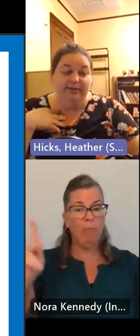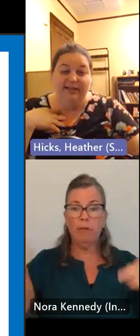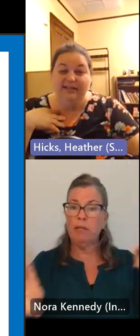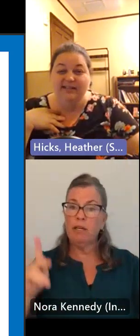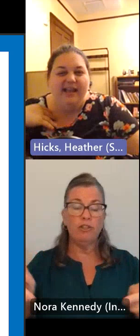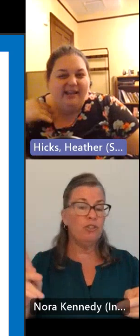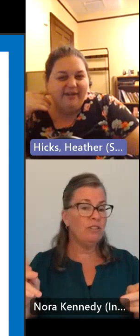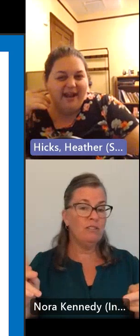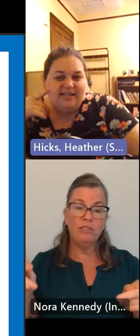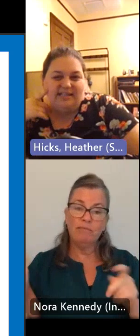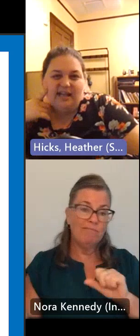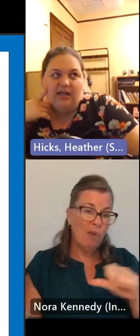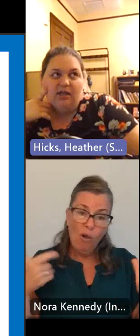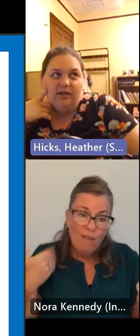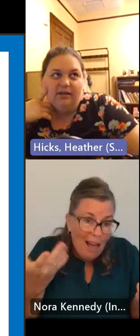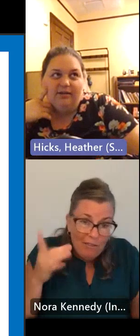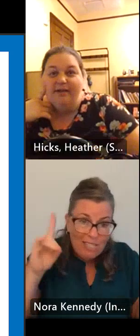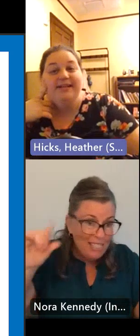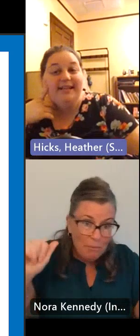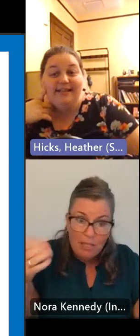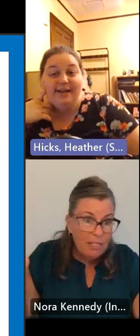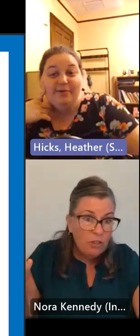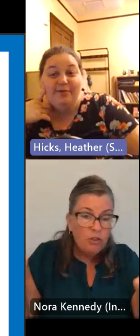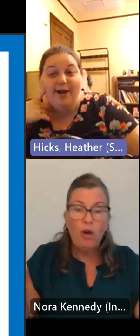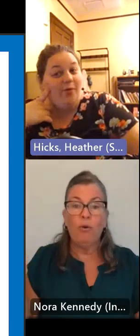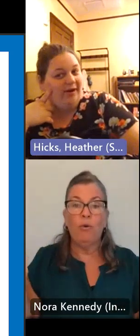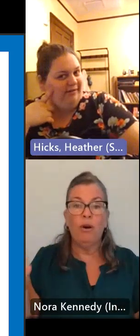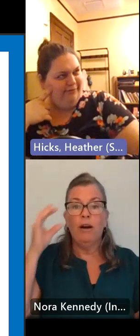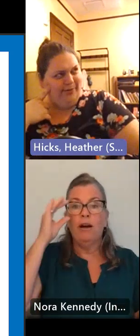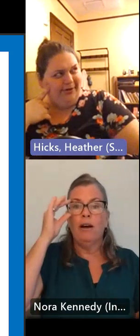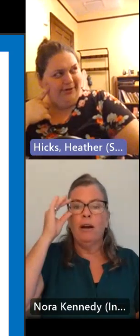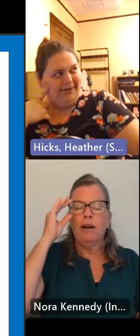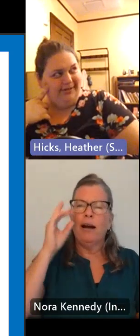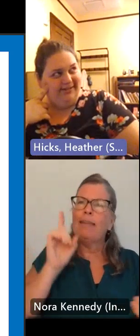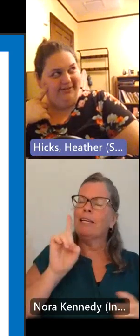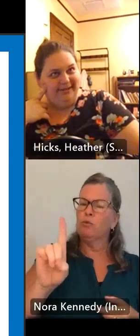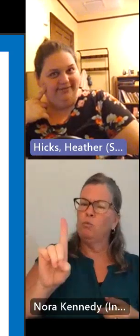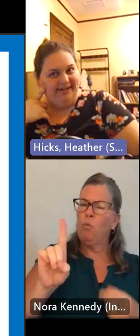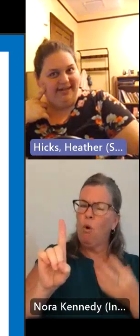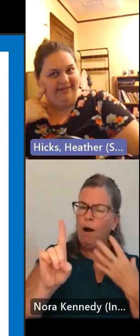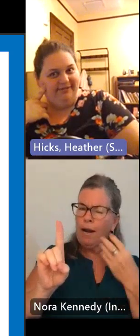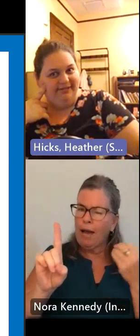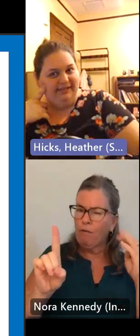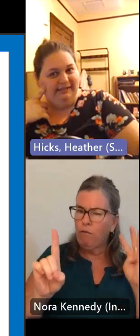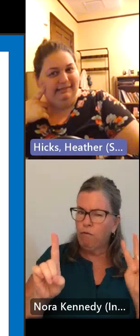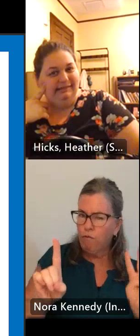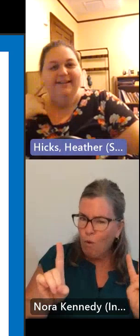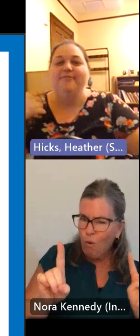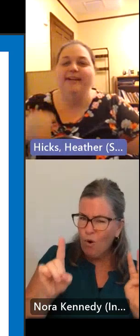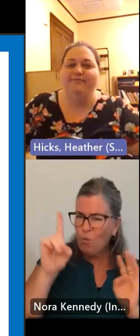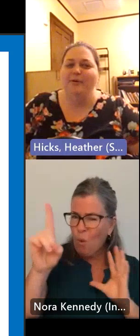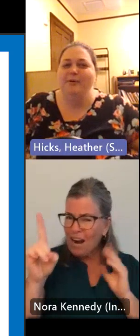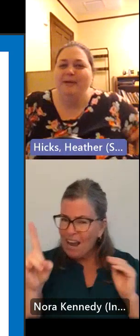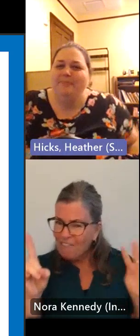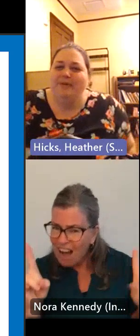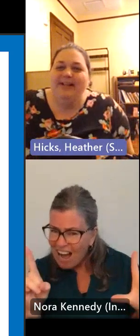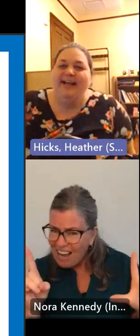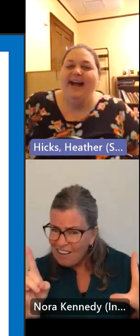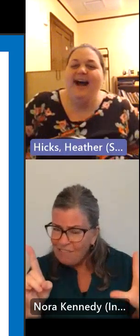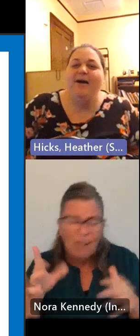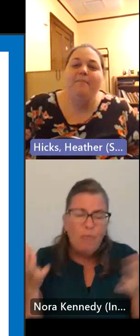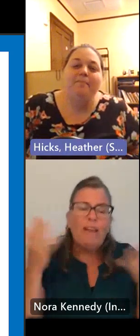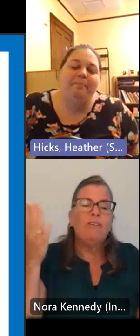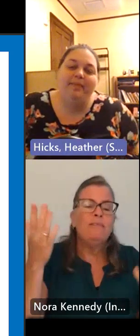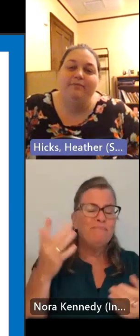have disabilities. In fact, it's like, I'm going to get the number wrong. 1 in 4, 1 in 5, 1 in 4